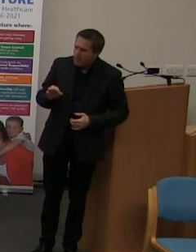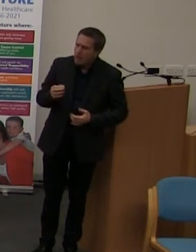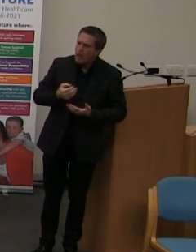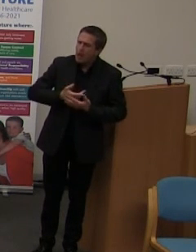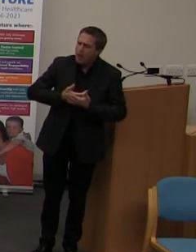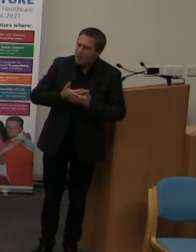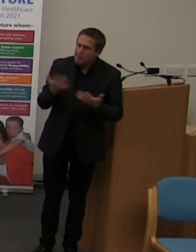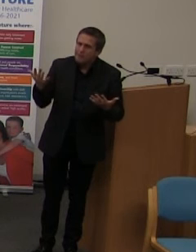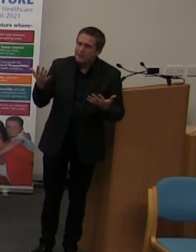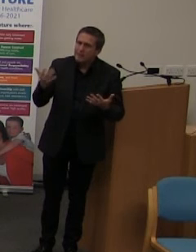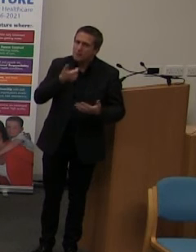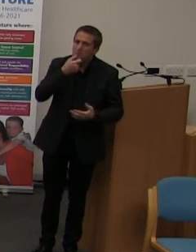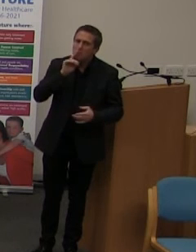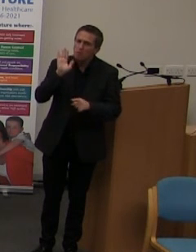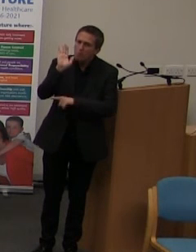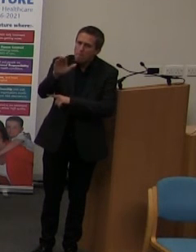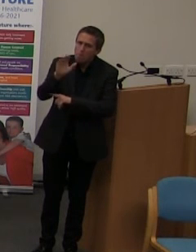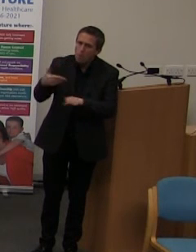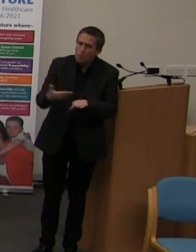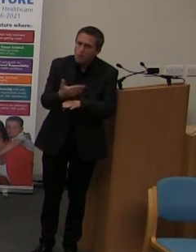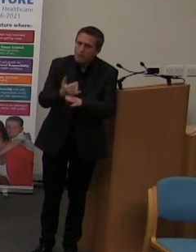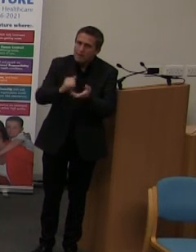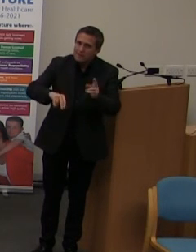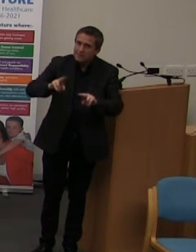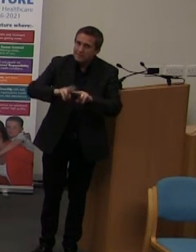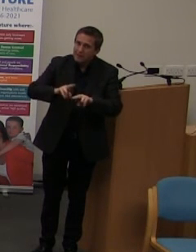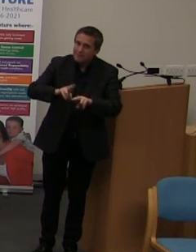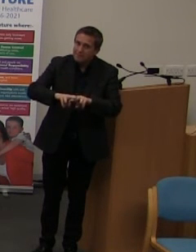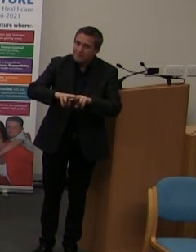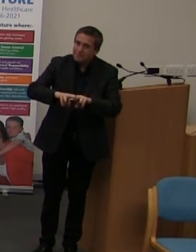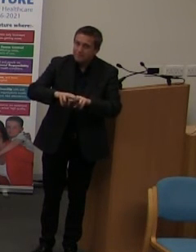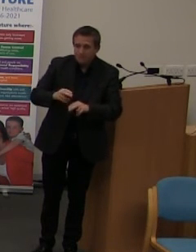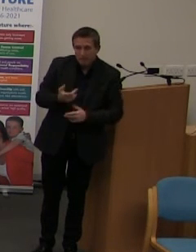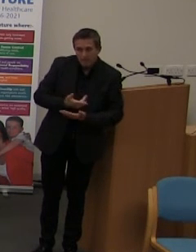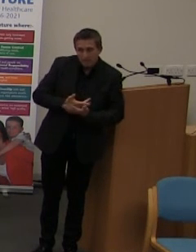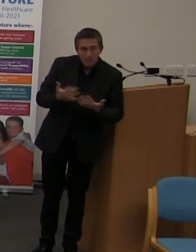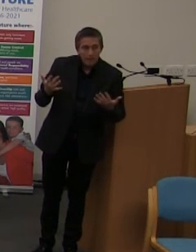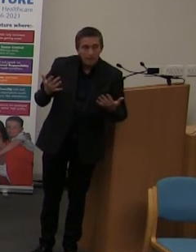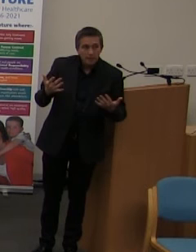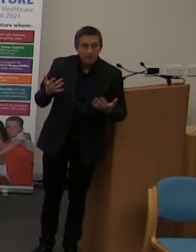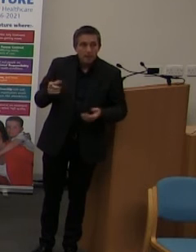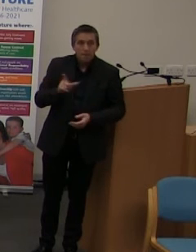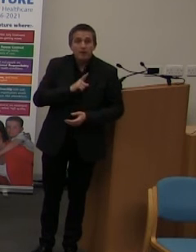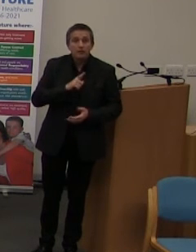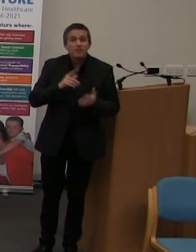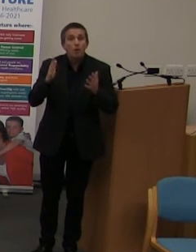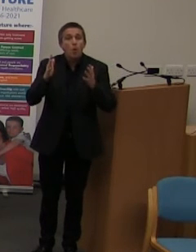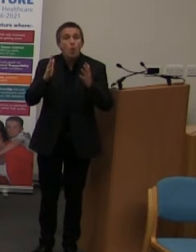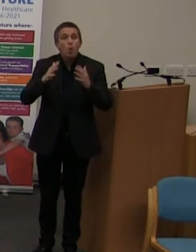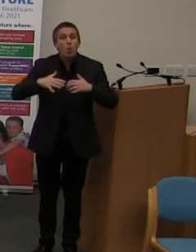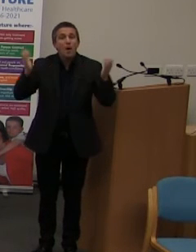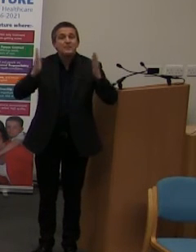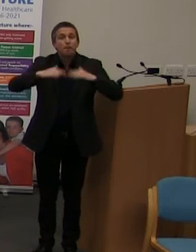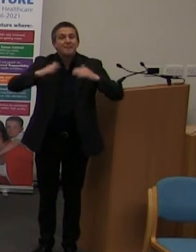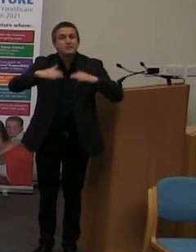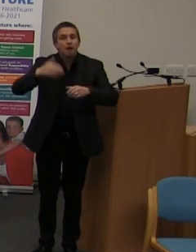the staff at the hospital, and I'm hoping it's not a time bomb just waiting to happen if the Westminster government get their way.